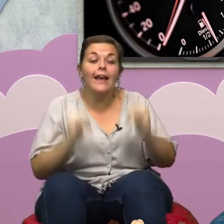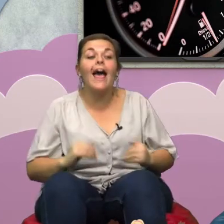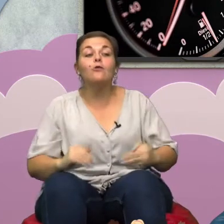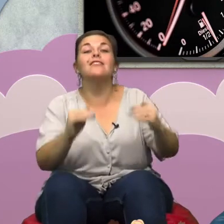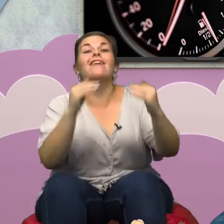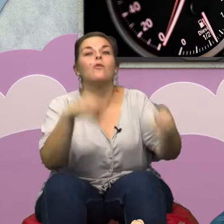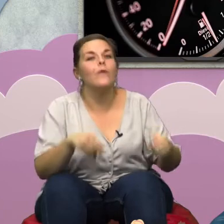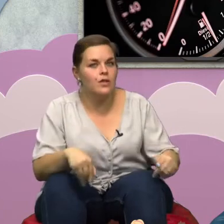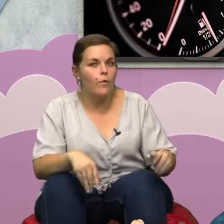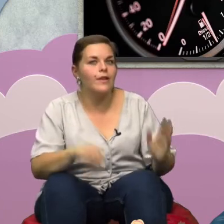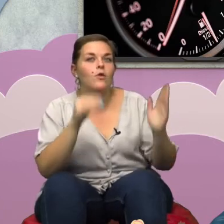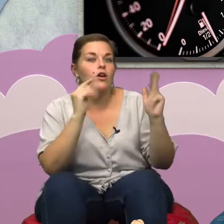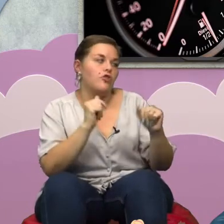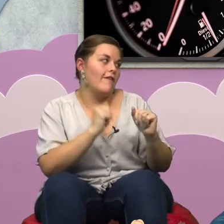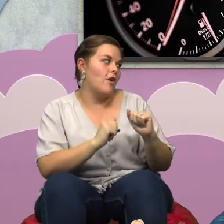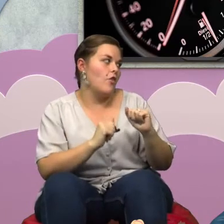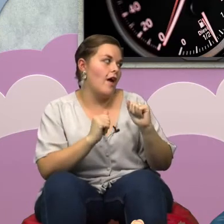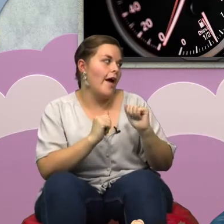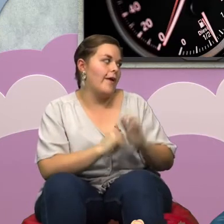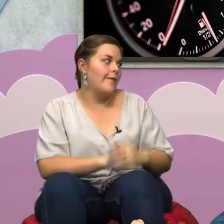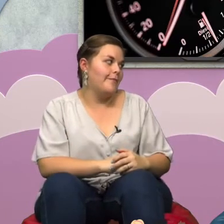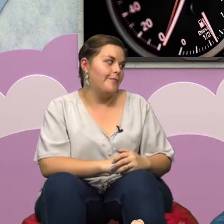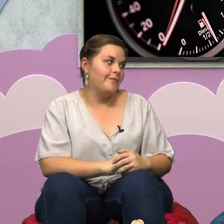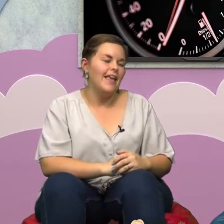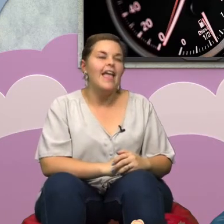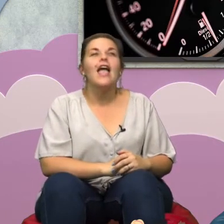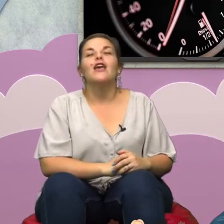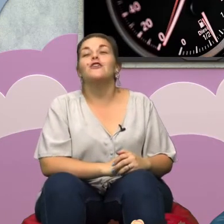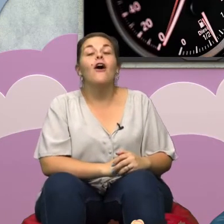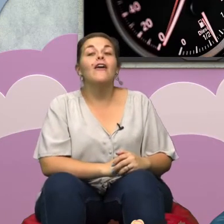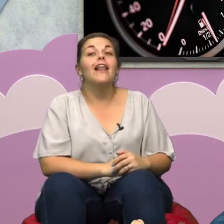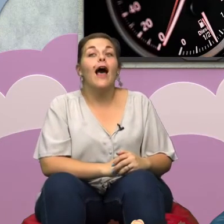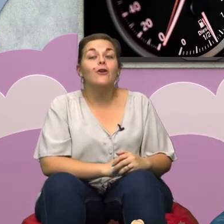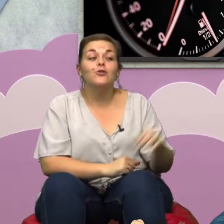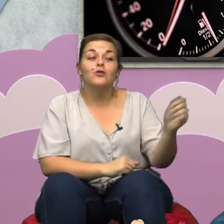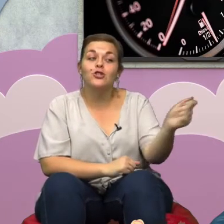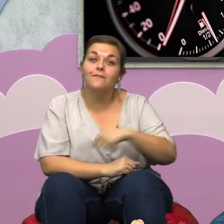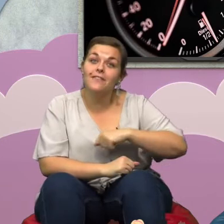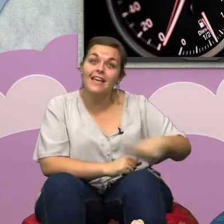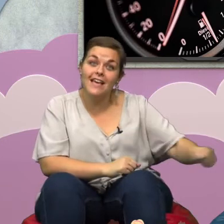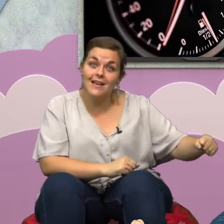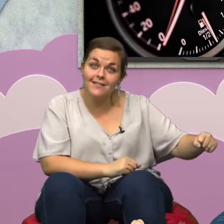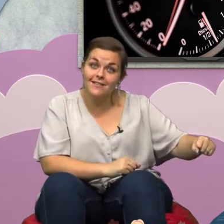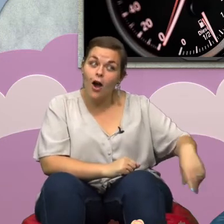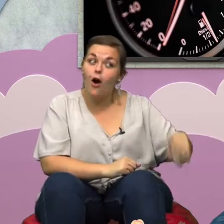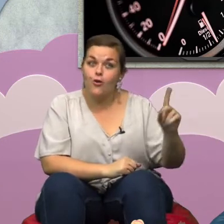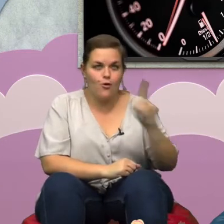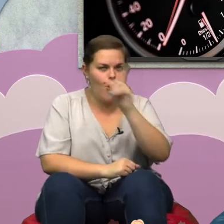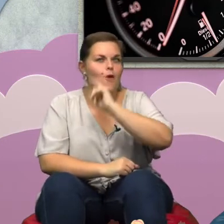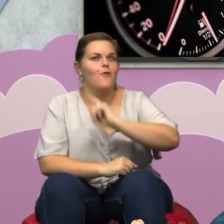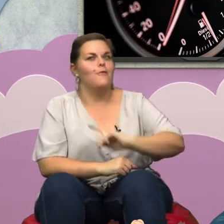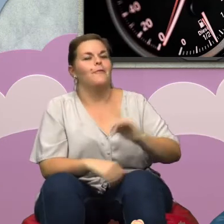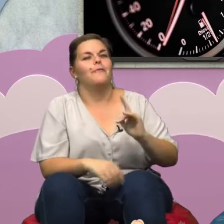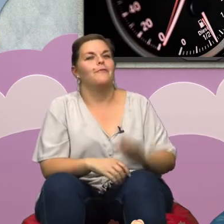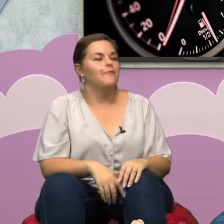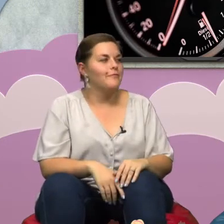your head outside the window when you are driving on the highway you are allowed to shift the gears on your